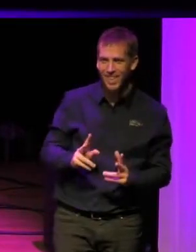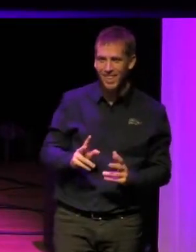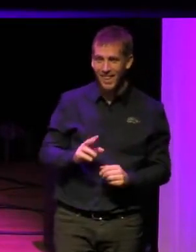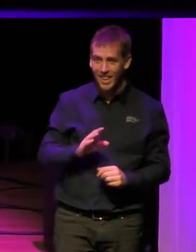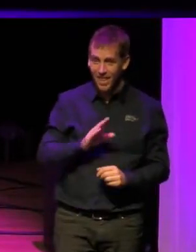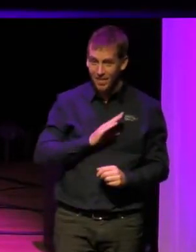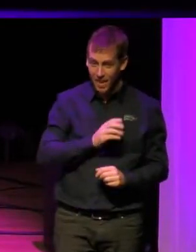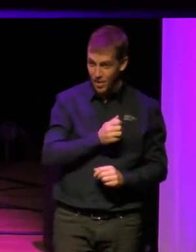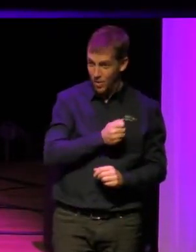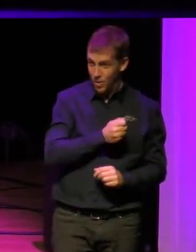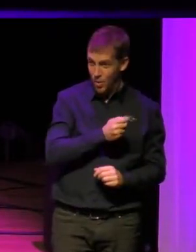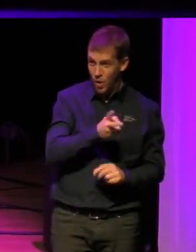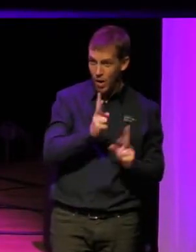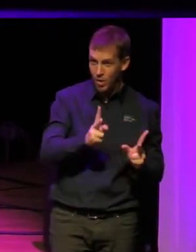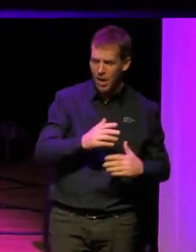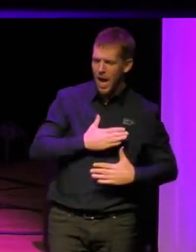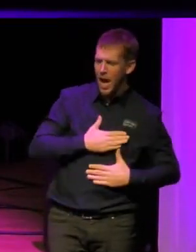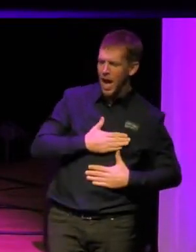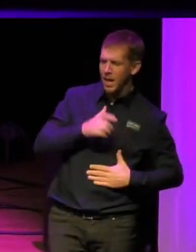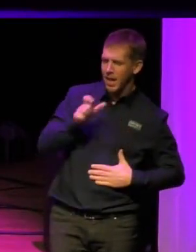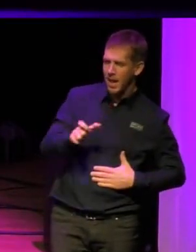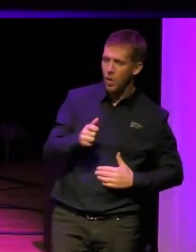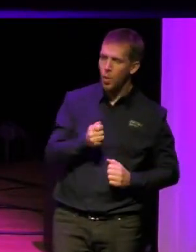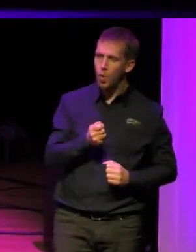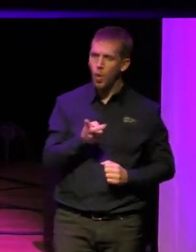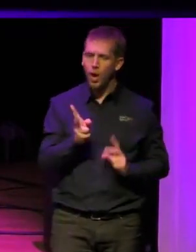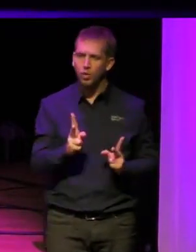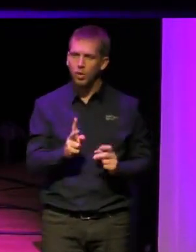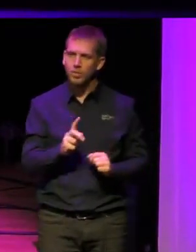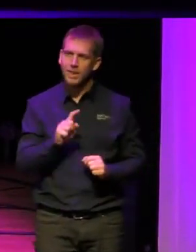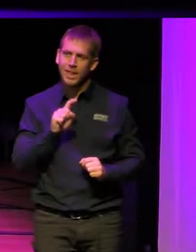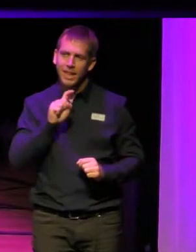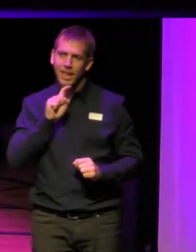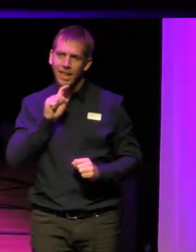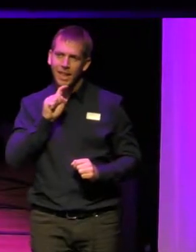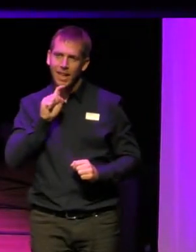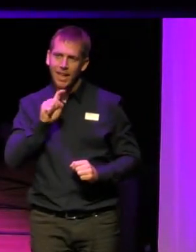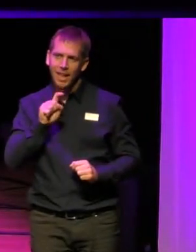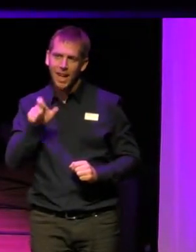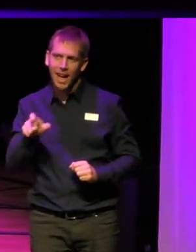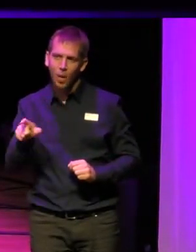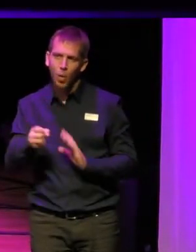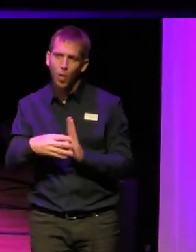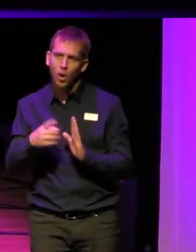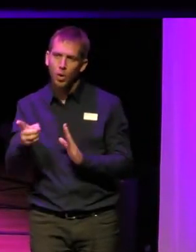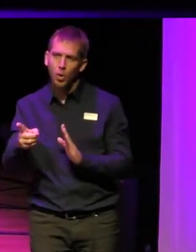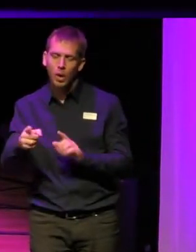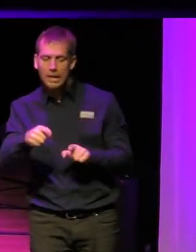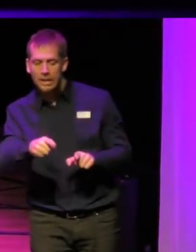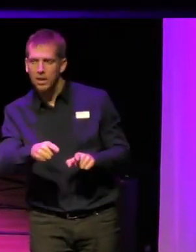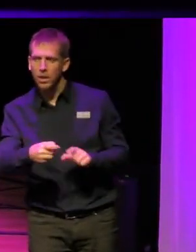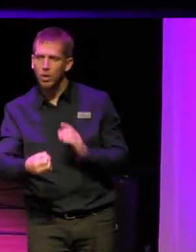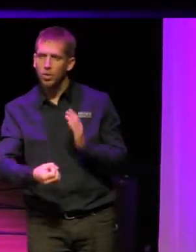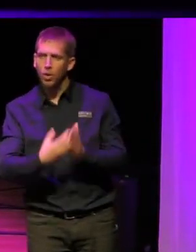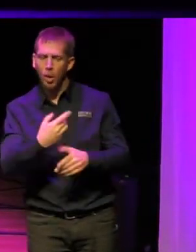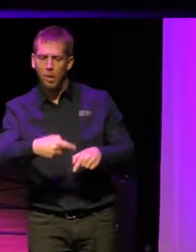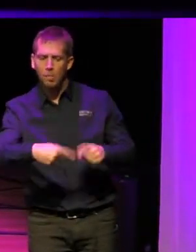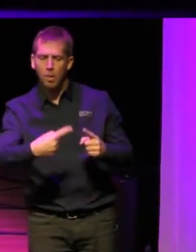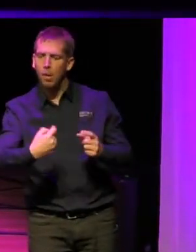there are those who loves you and those who kind of criticize you or claim you for divining the country and the